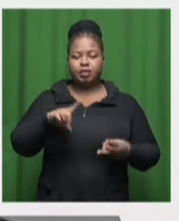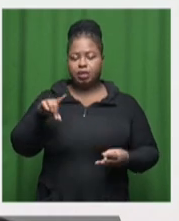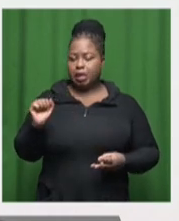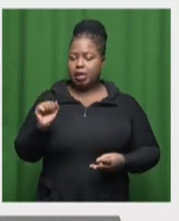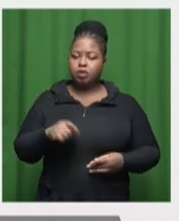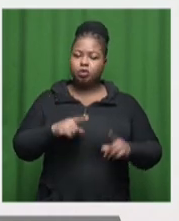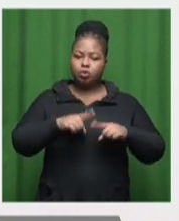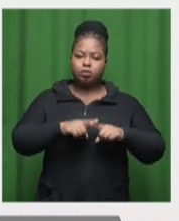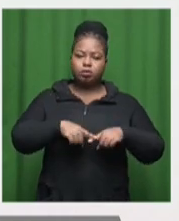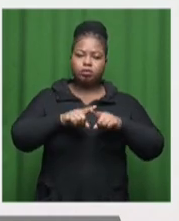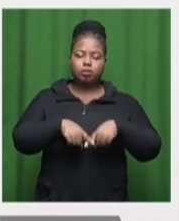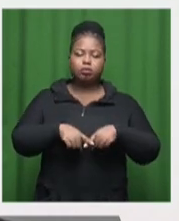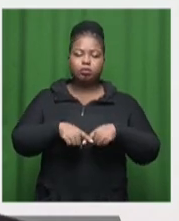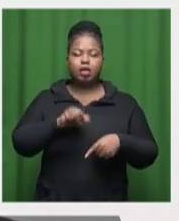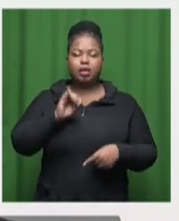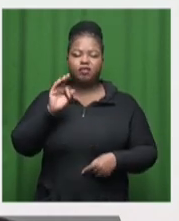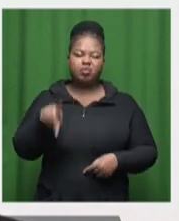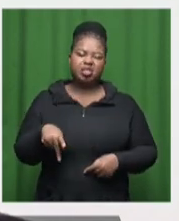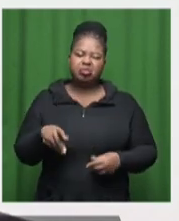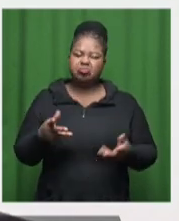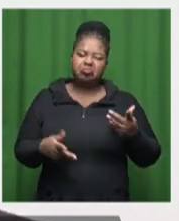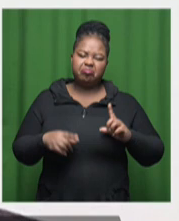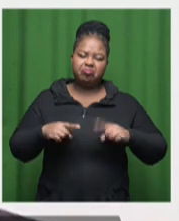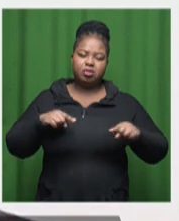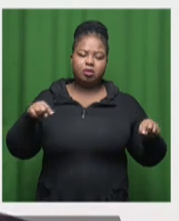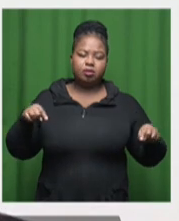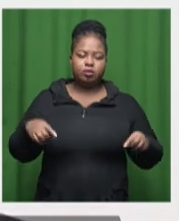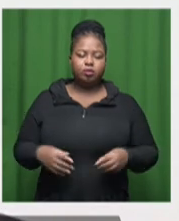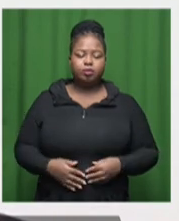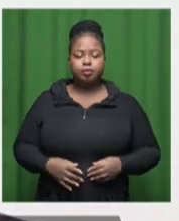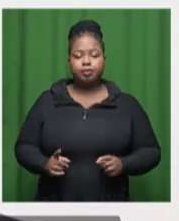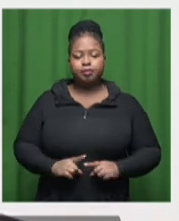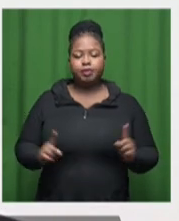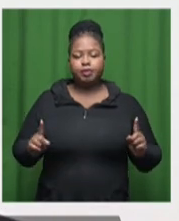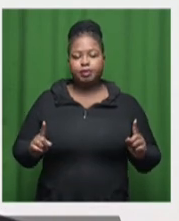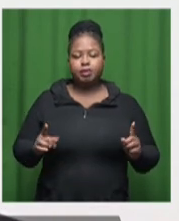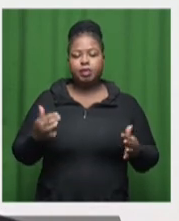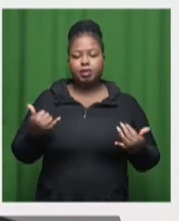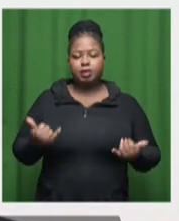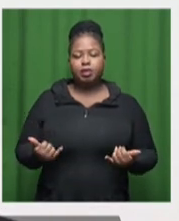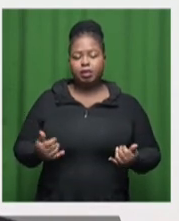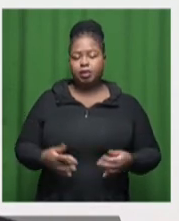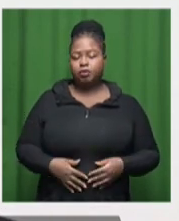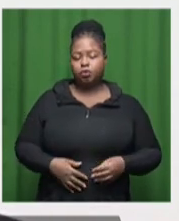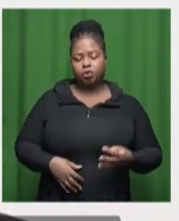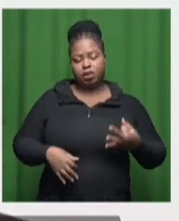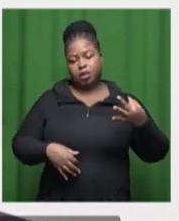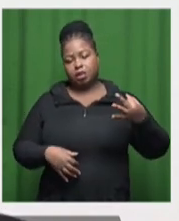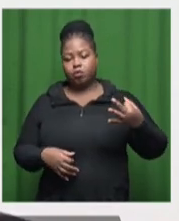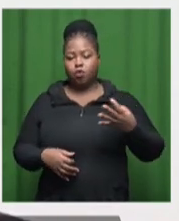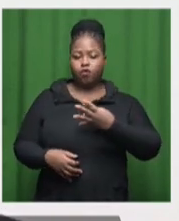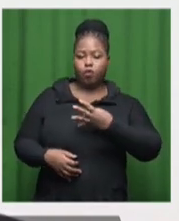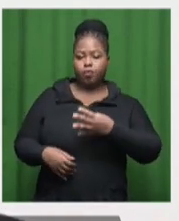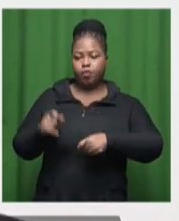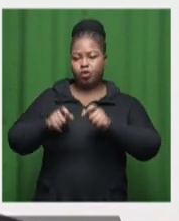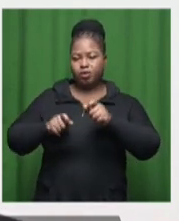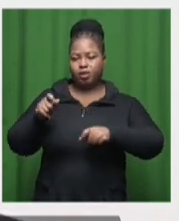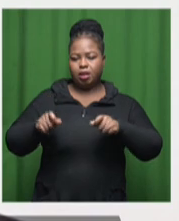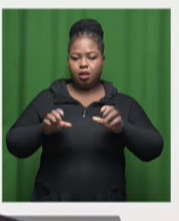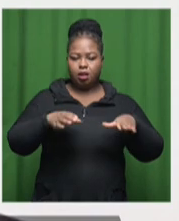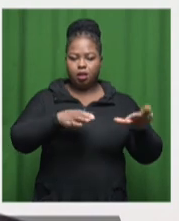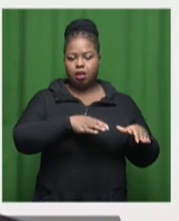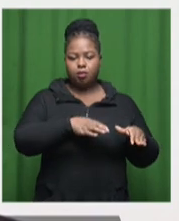where you look at the IFP and so on. But you find that these three or four political parties